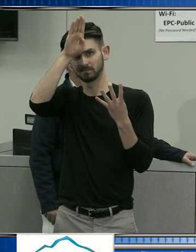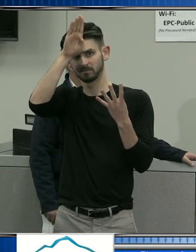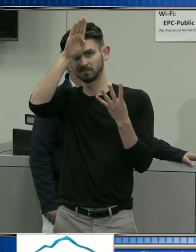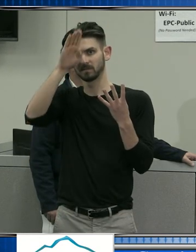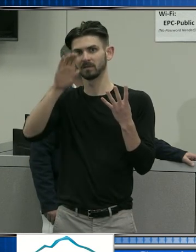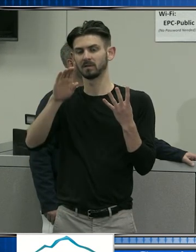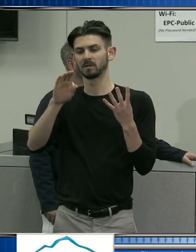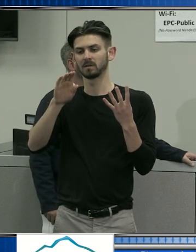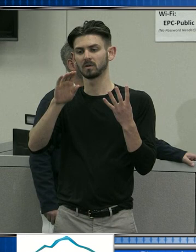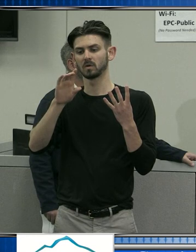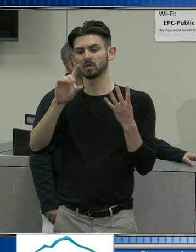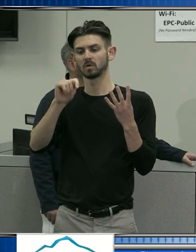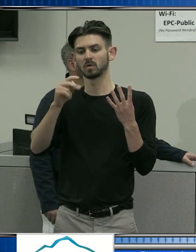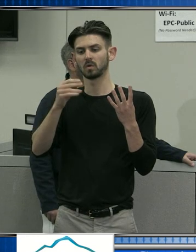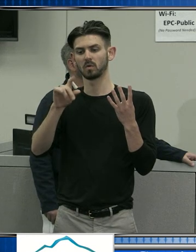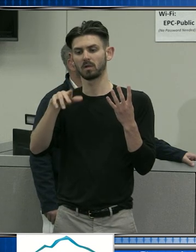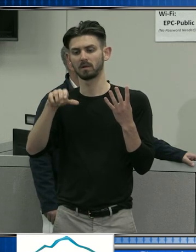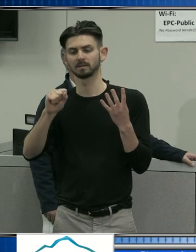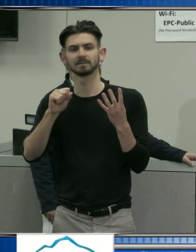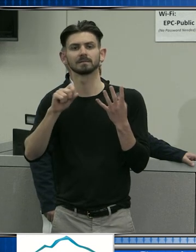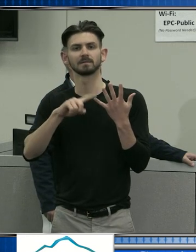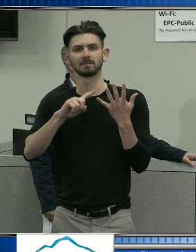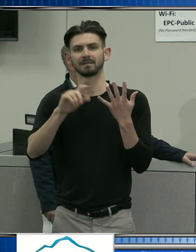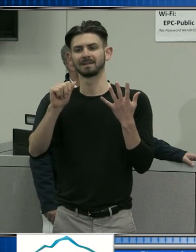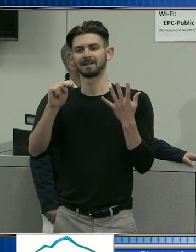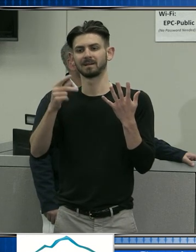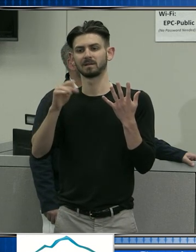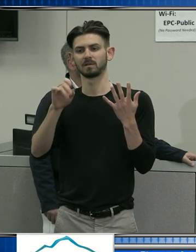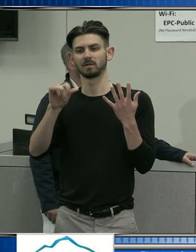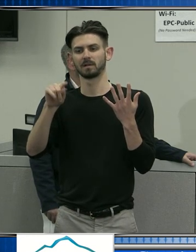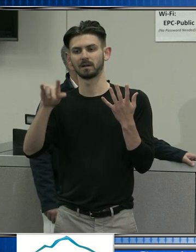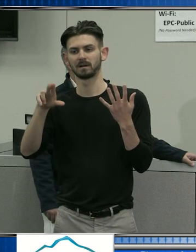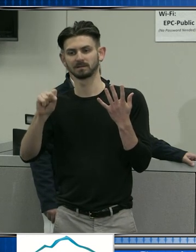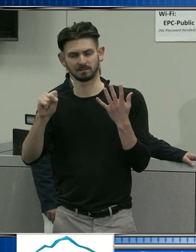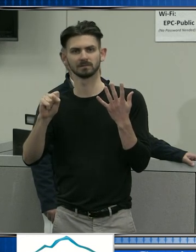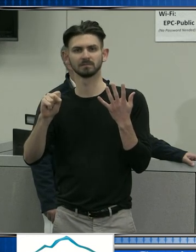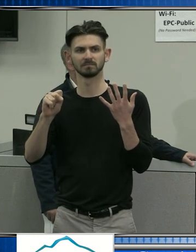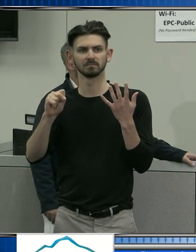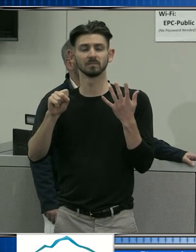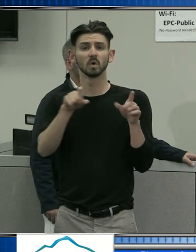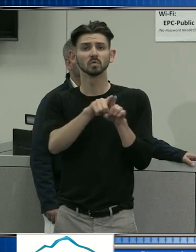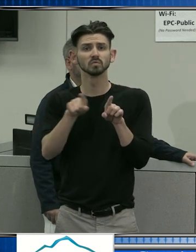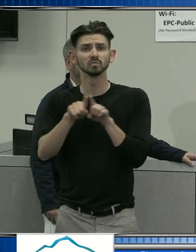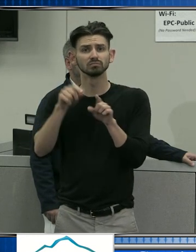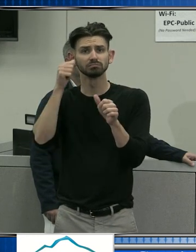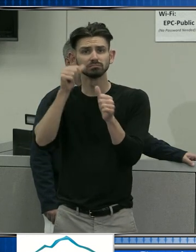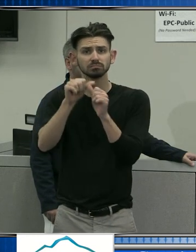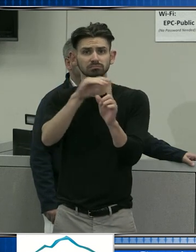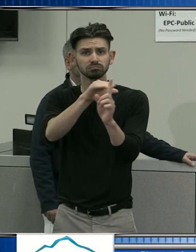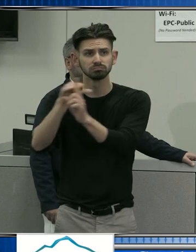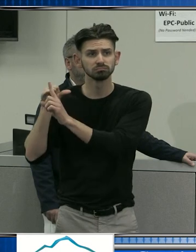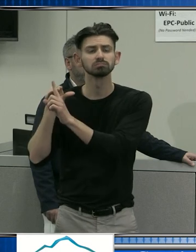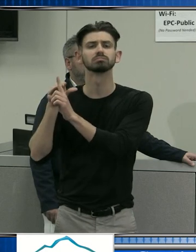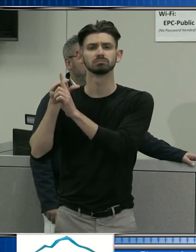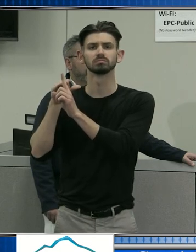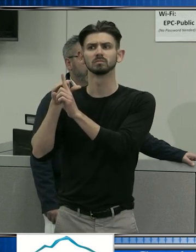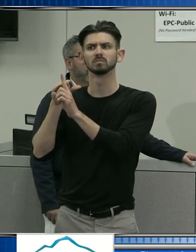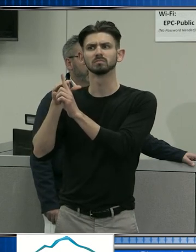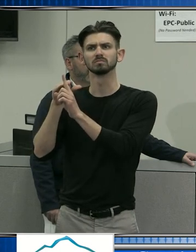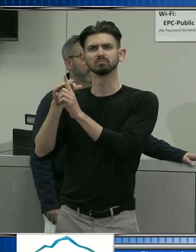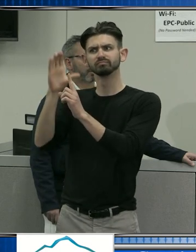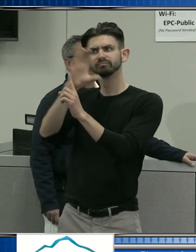and Chief Co-Medical Director Dr. Matt Angelidis. We do want to continue to remind everyone to seek out those reliable sources of